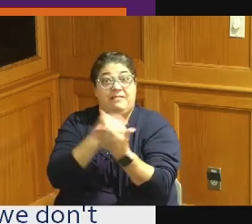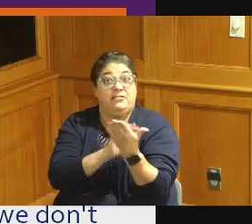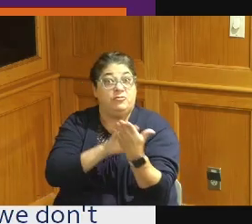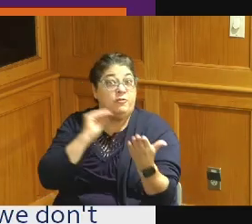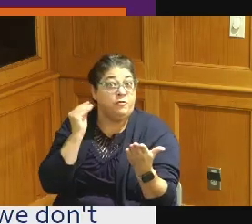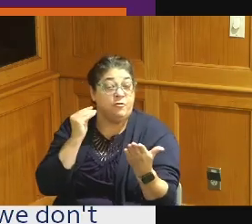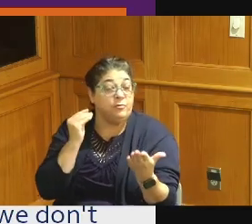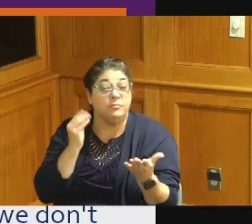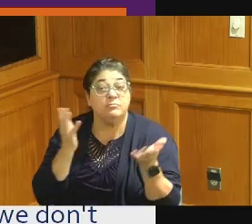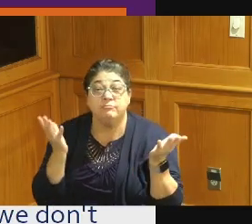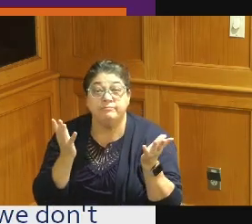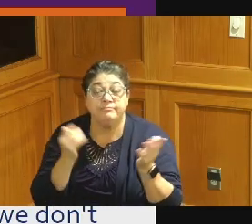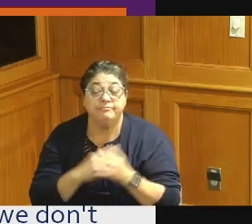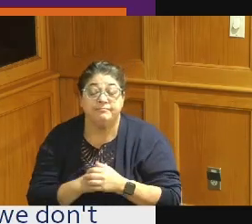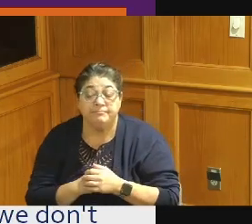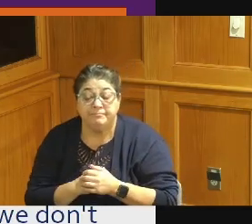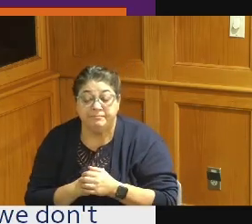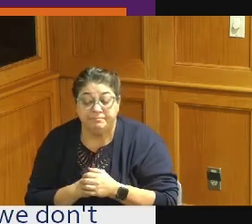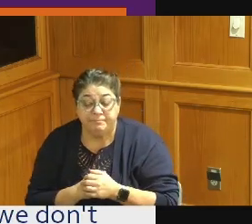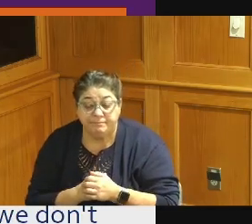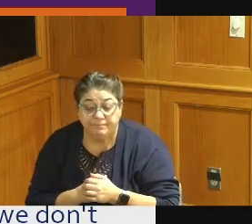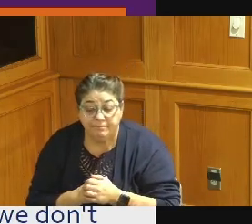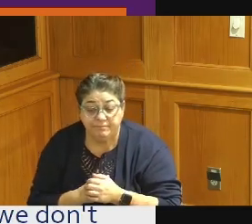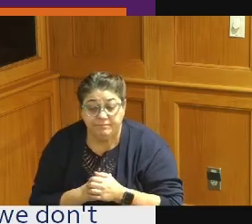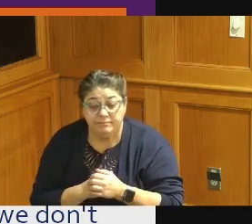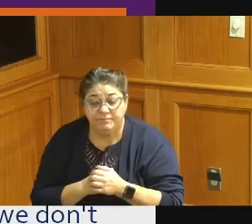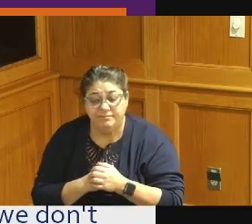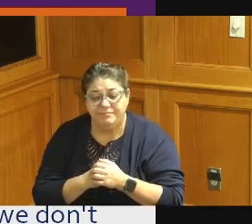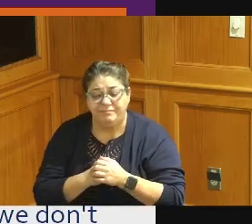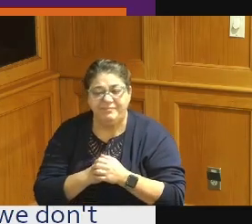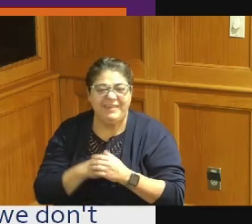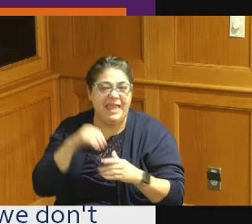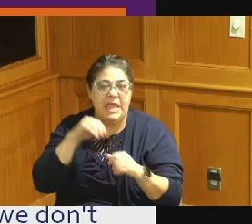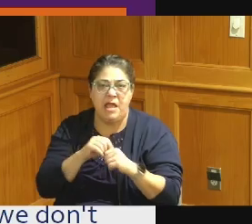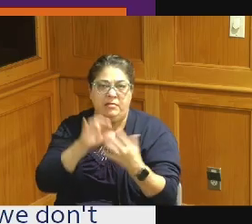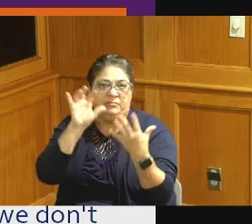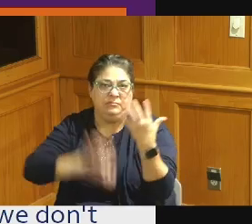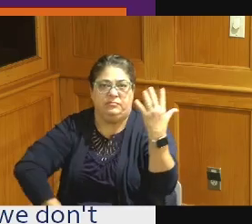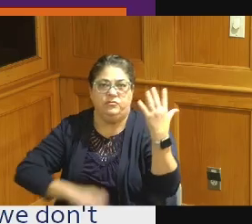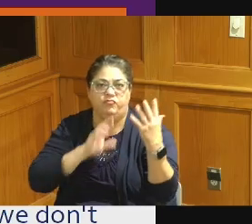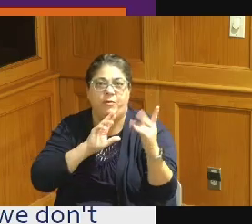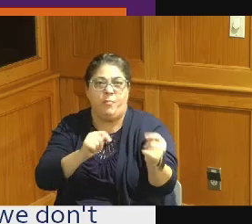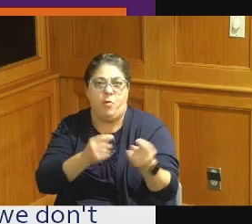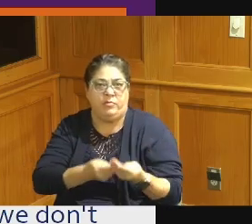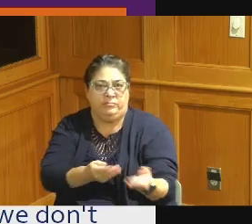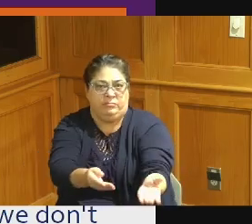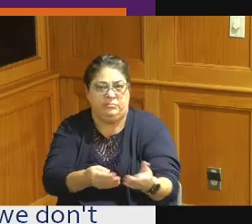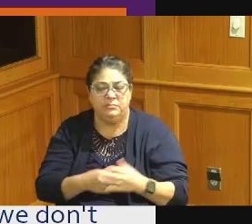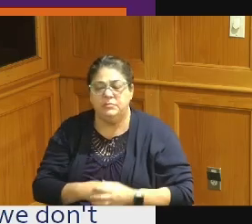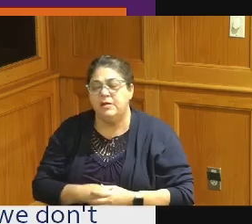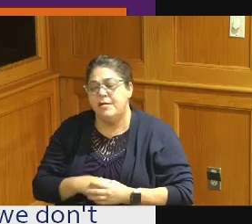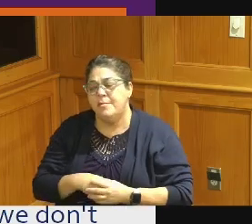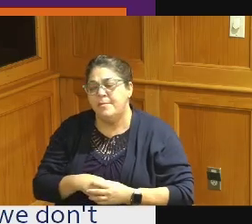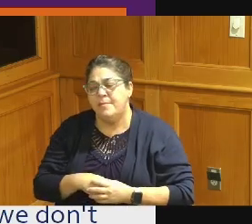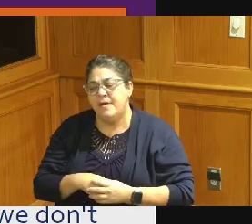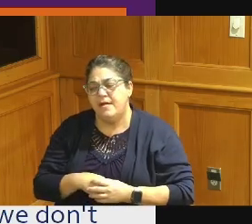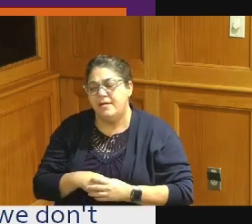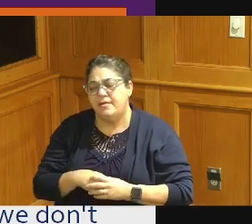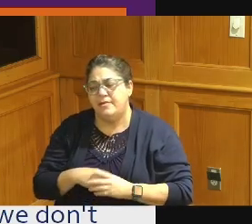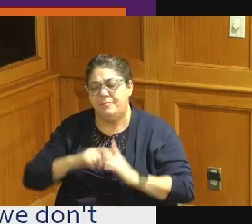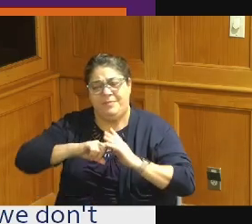that are in the report that we provided to you all. I touched on this a little bit at the beginning,